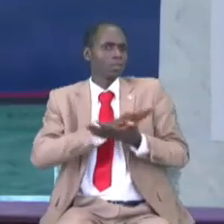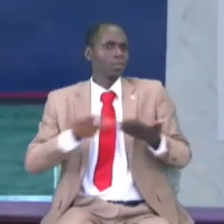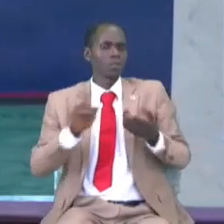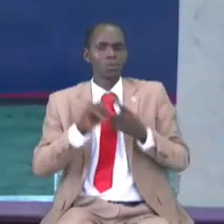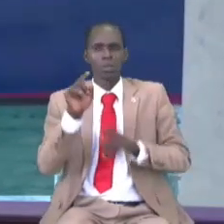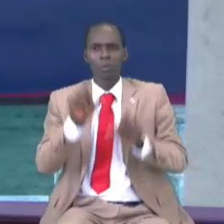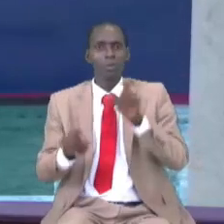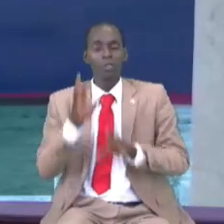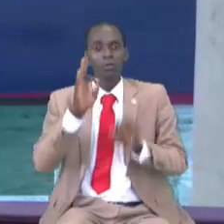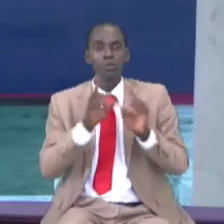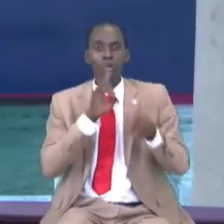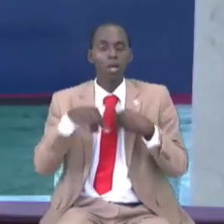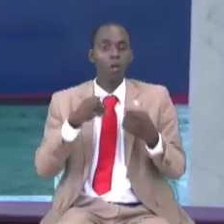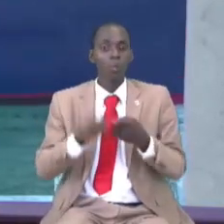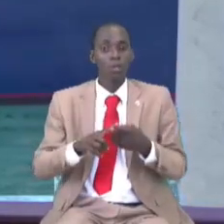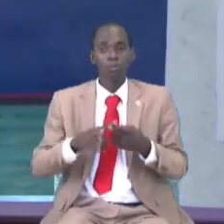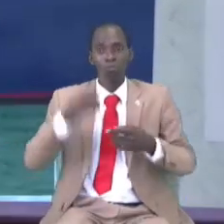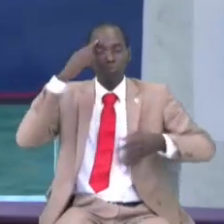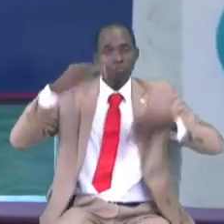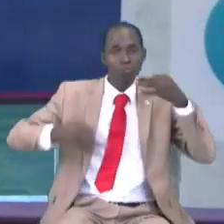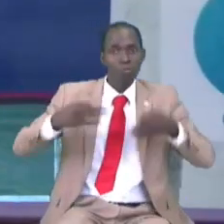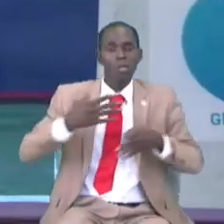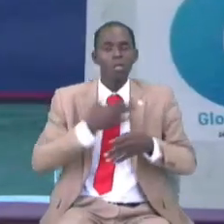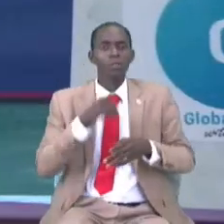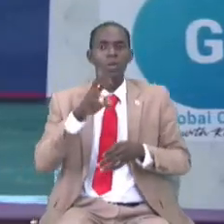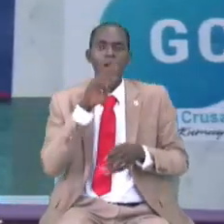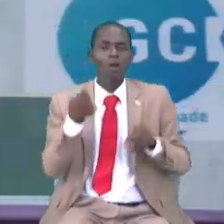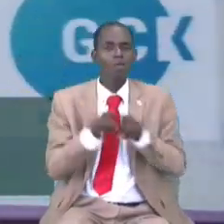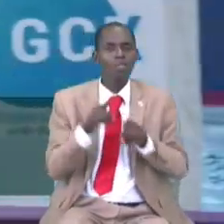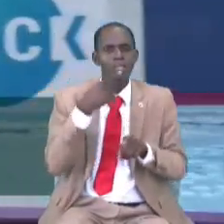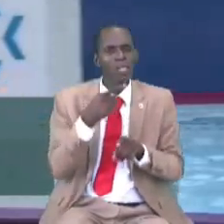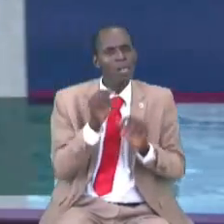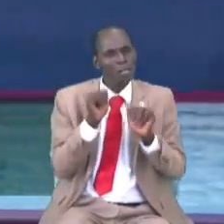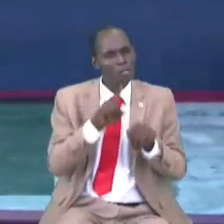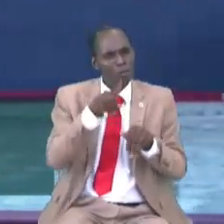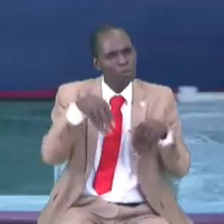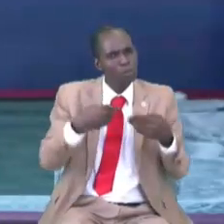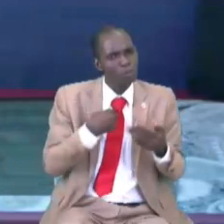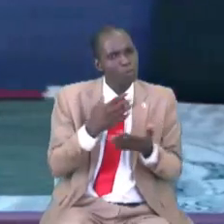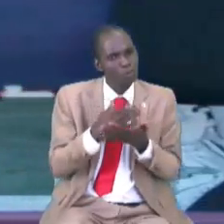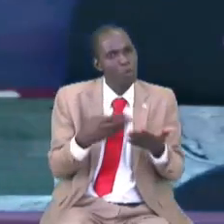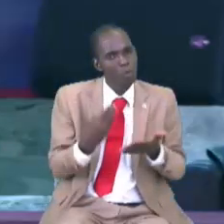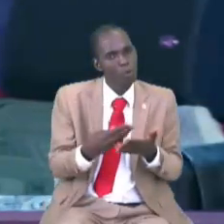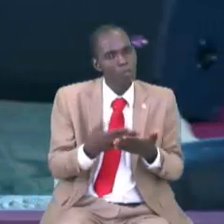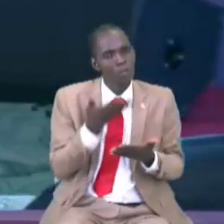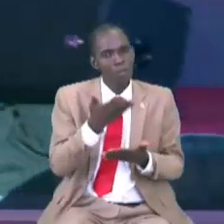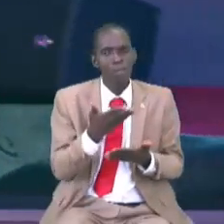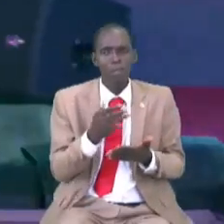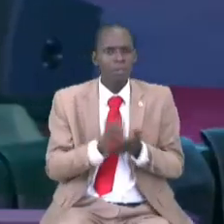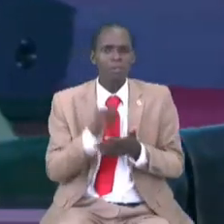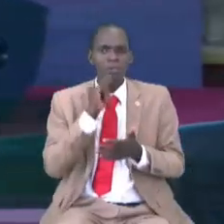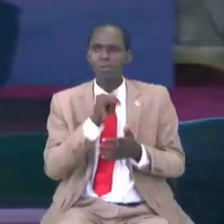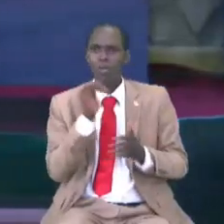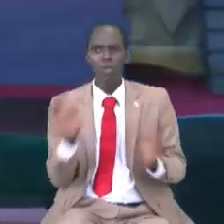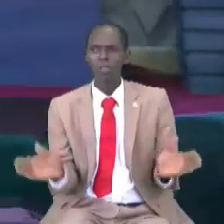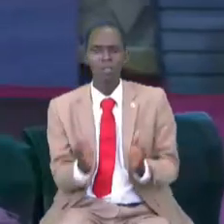you give me some money there? That's not persuasive. If you are saying that your message is urgent, if you